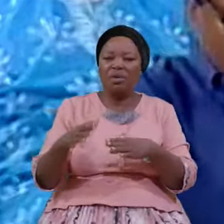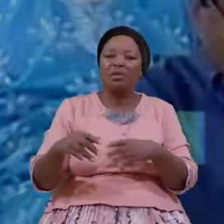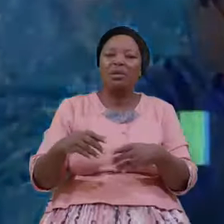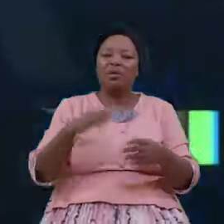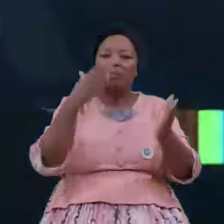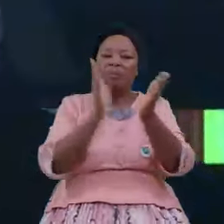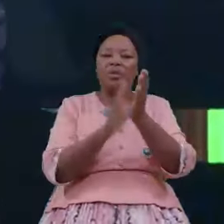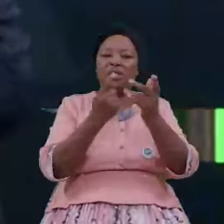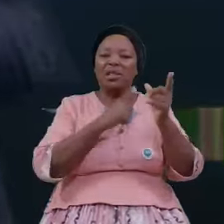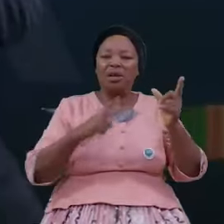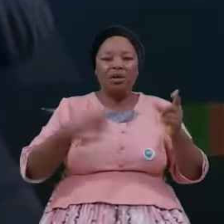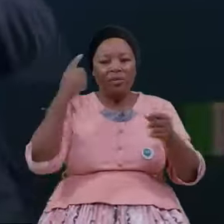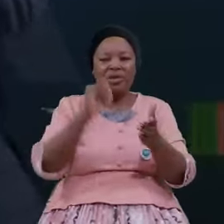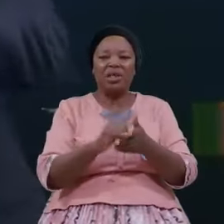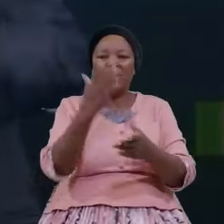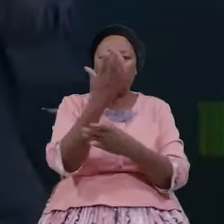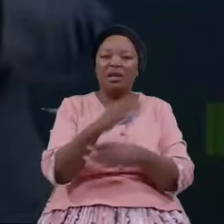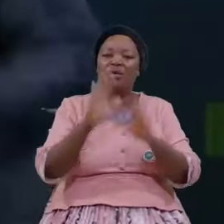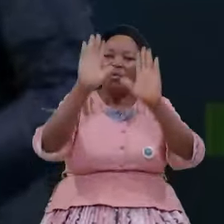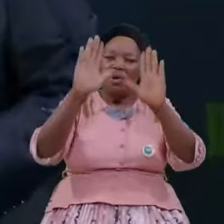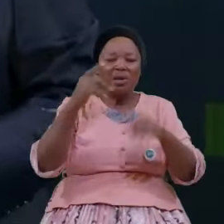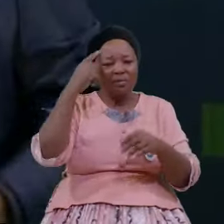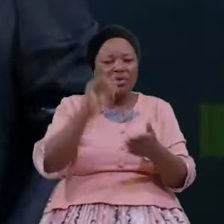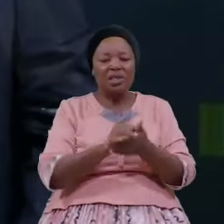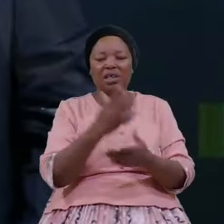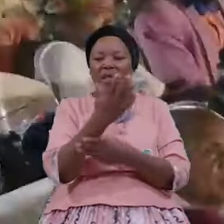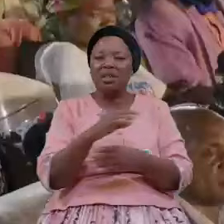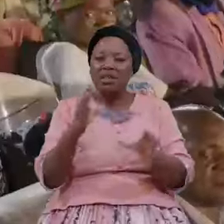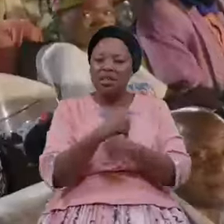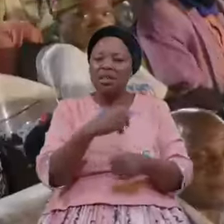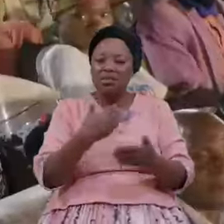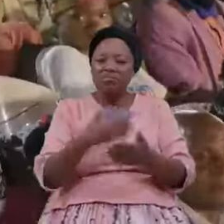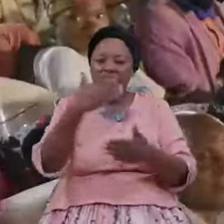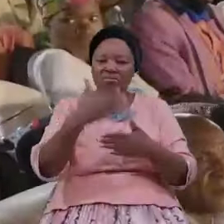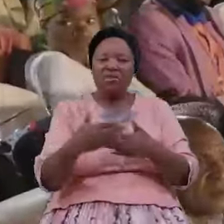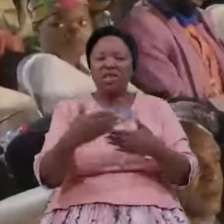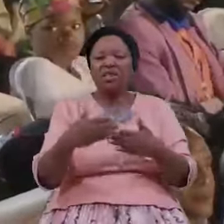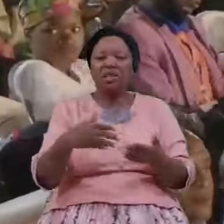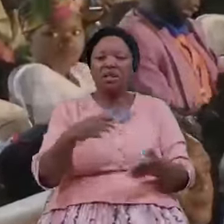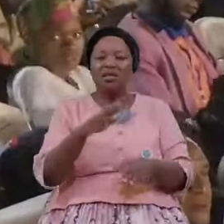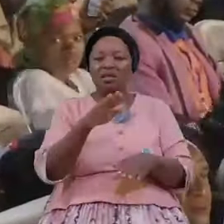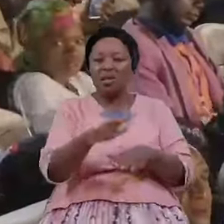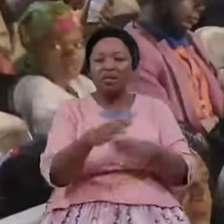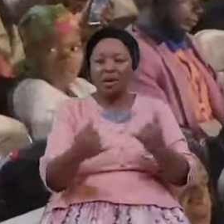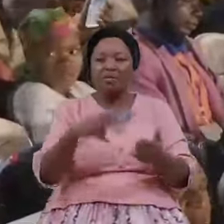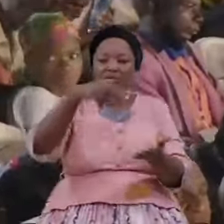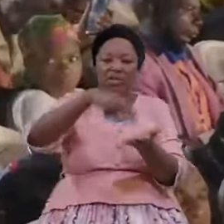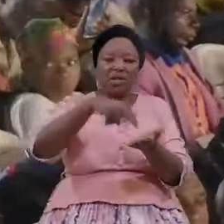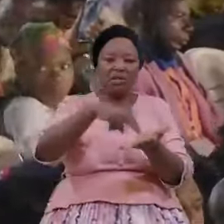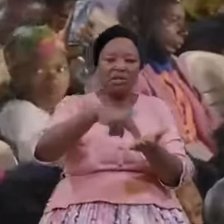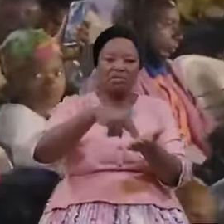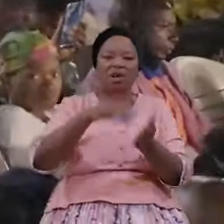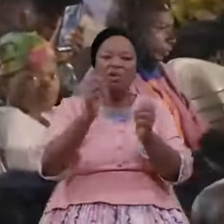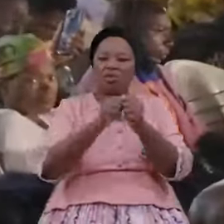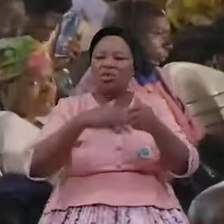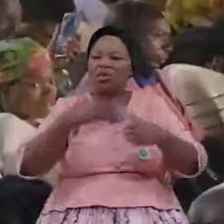hand. Wonderful for that hand. Take the next step now and stand up on your feet cheerfully, joyfully,